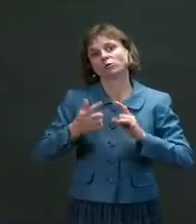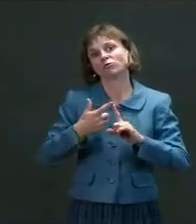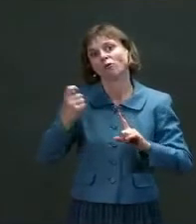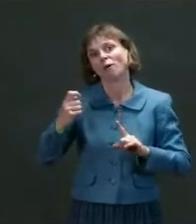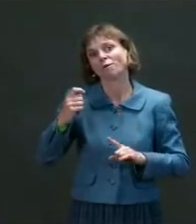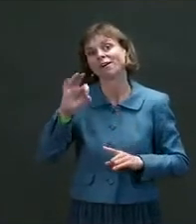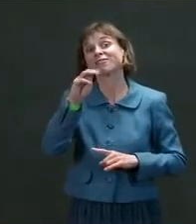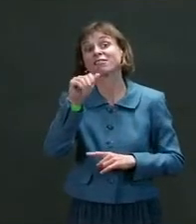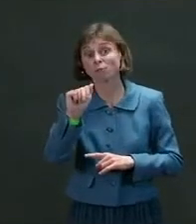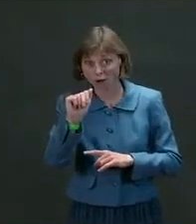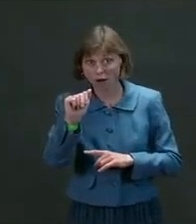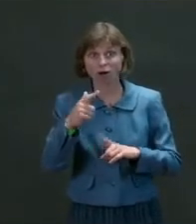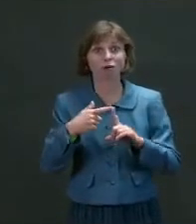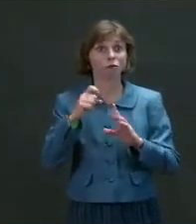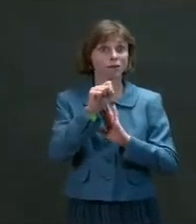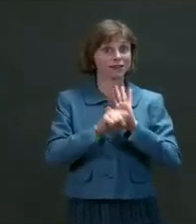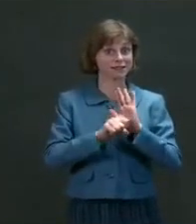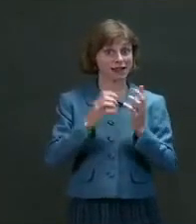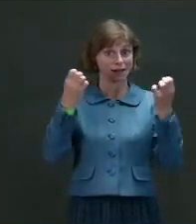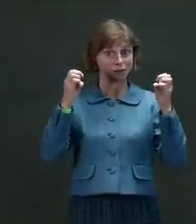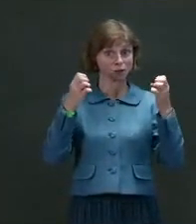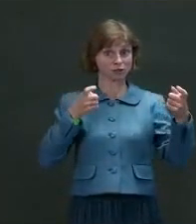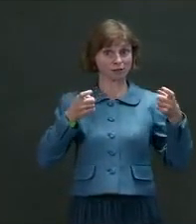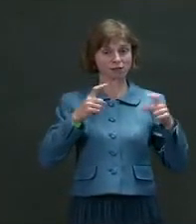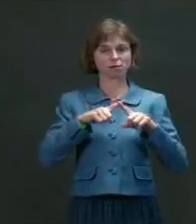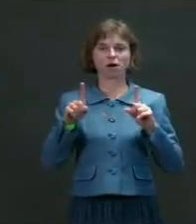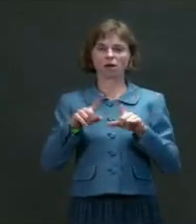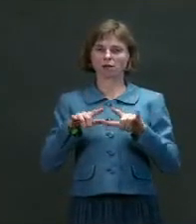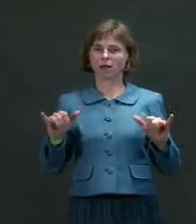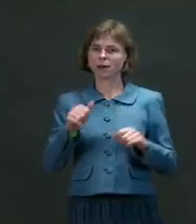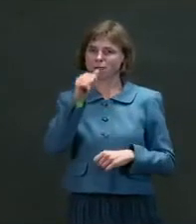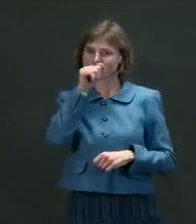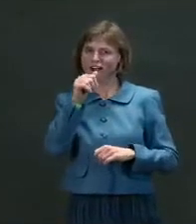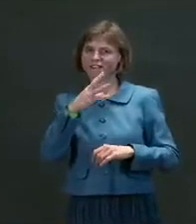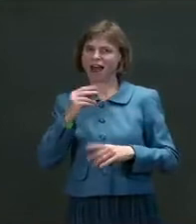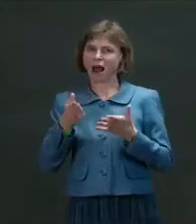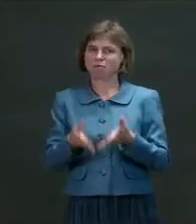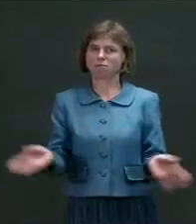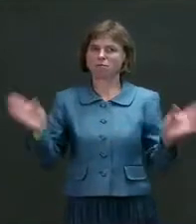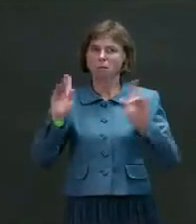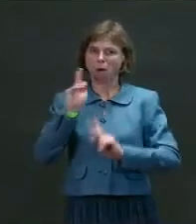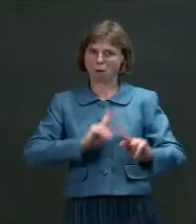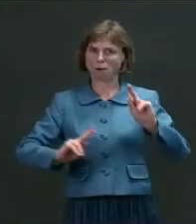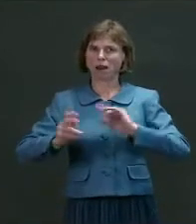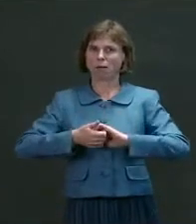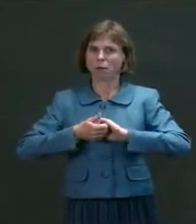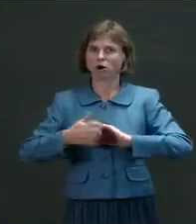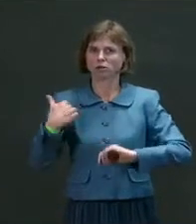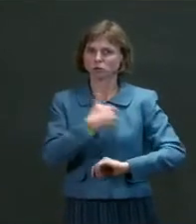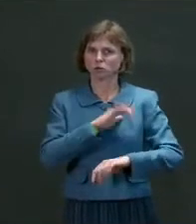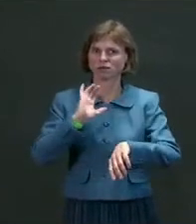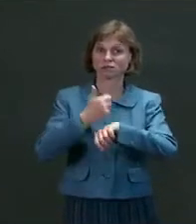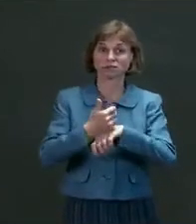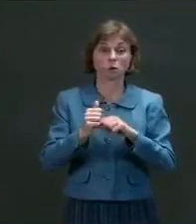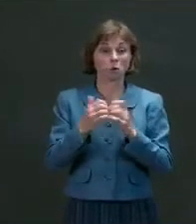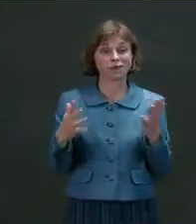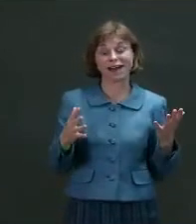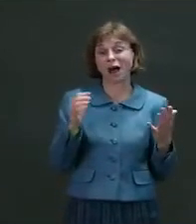our state emergency management, but also the private-public partnerships that we've established. Without the Arizona